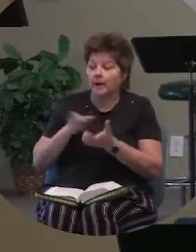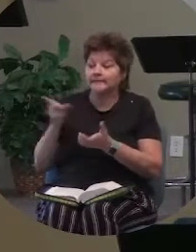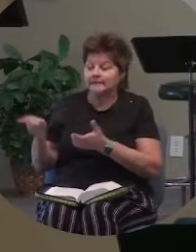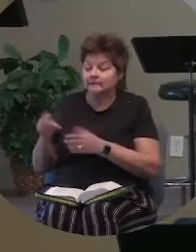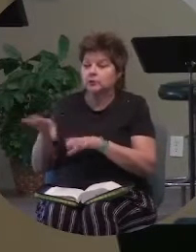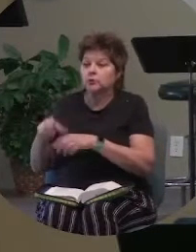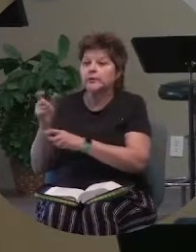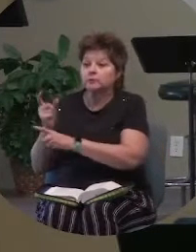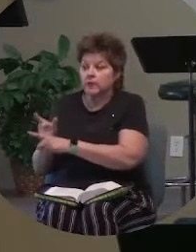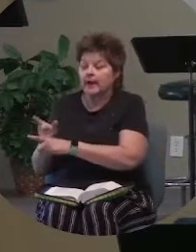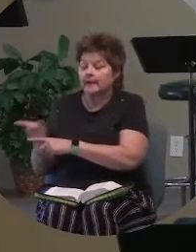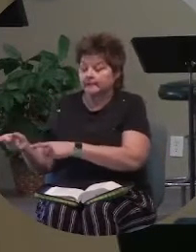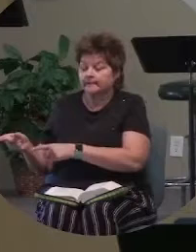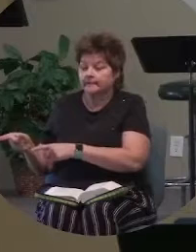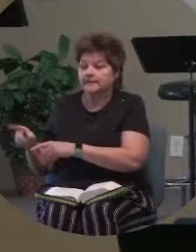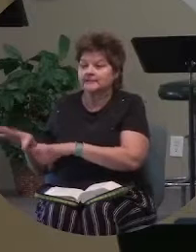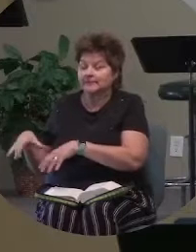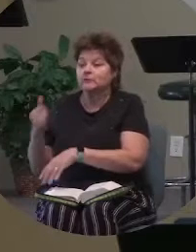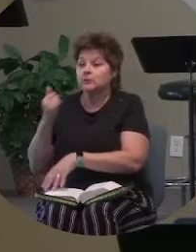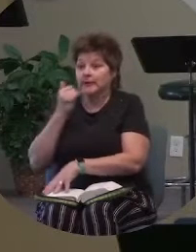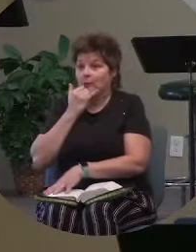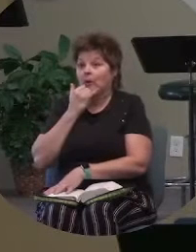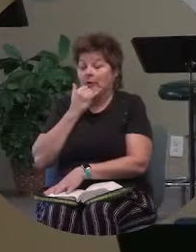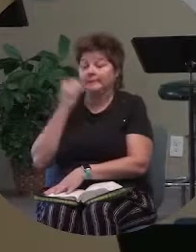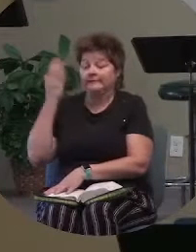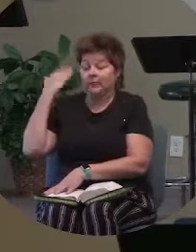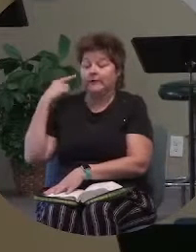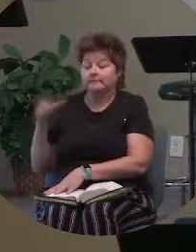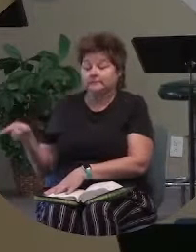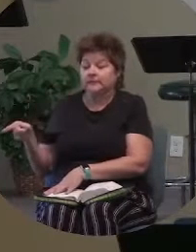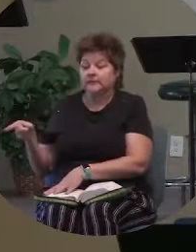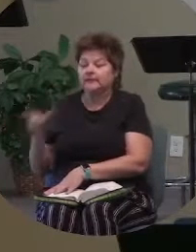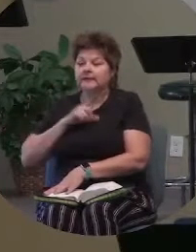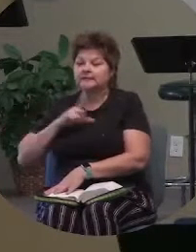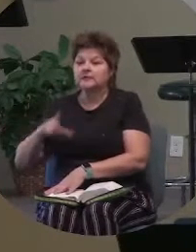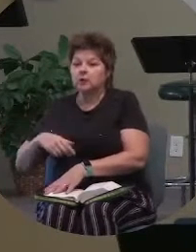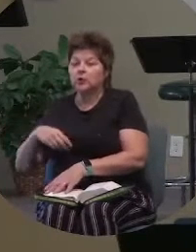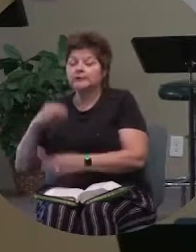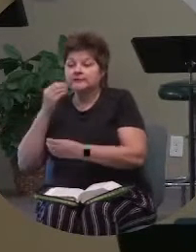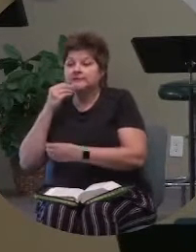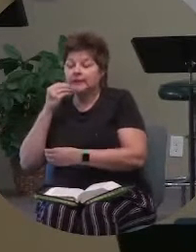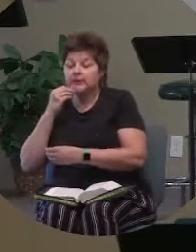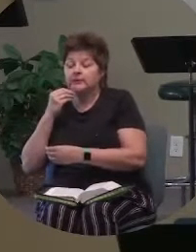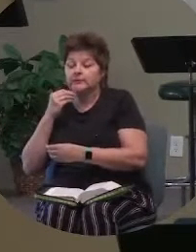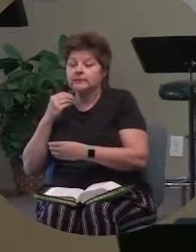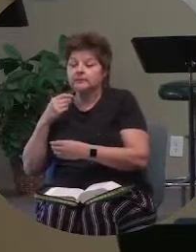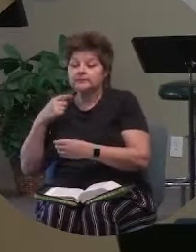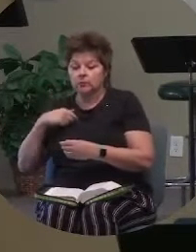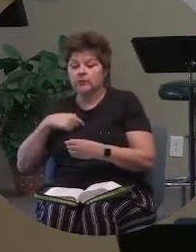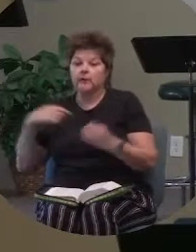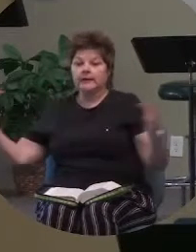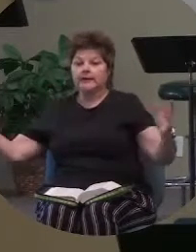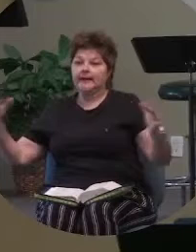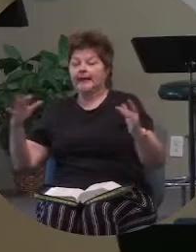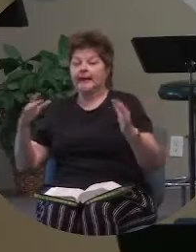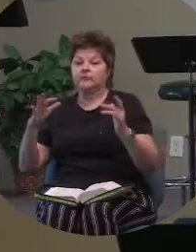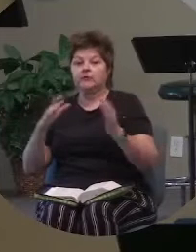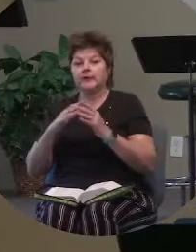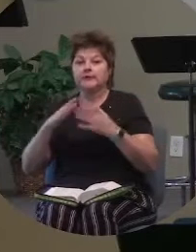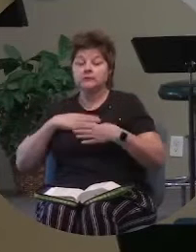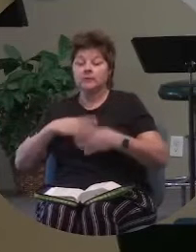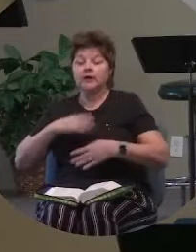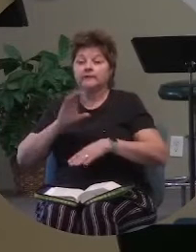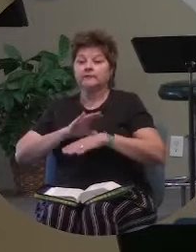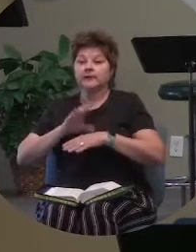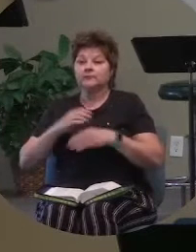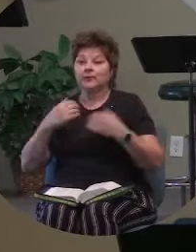right because they've been doing it wrong. See, the Lord's Supper back in the first century was, we're going to all gather around as the body of Christ and we're going to